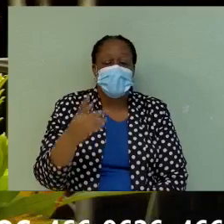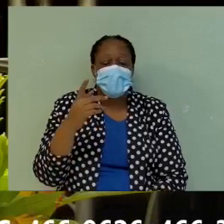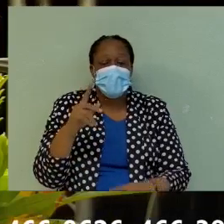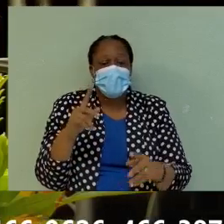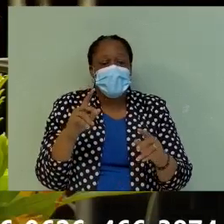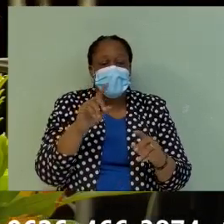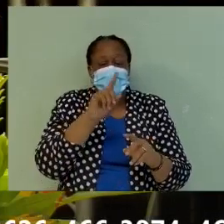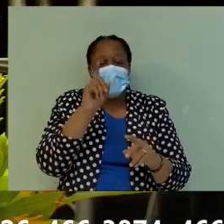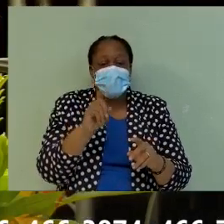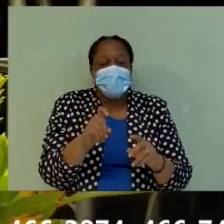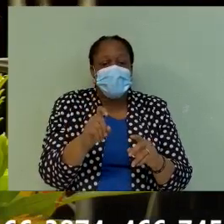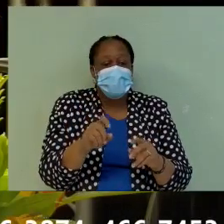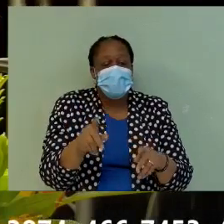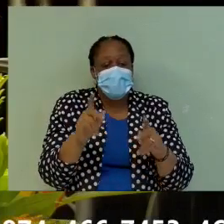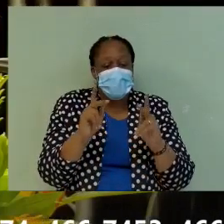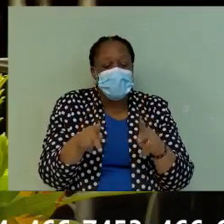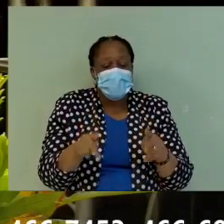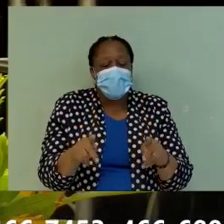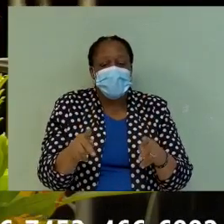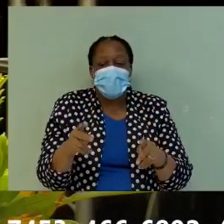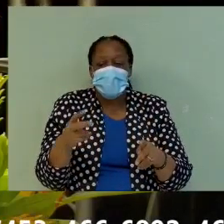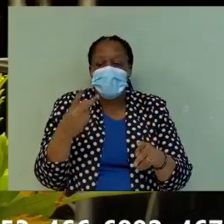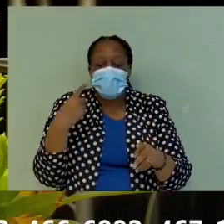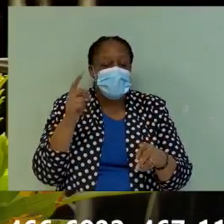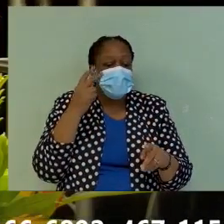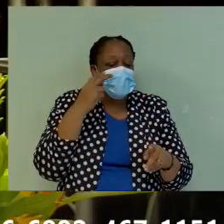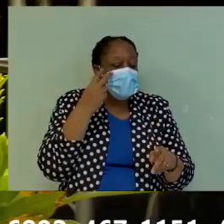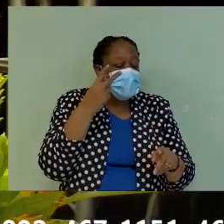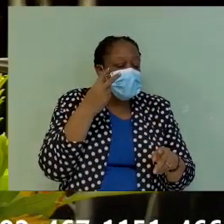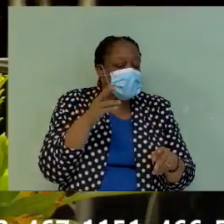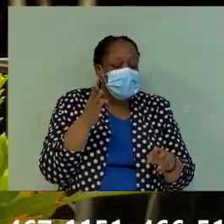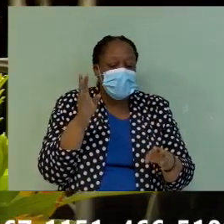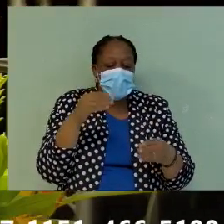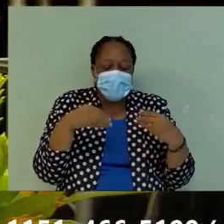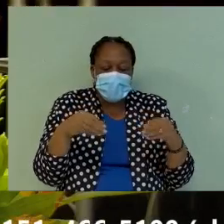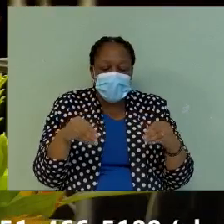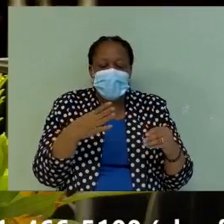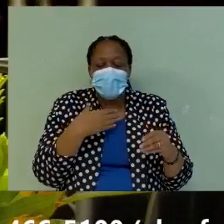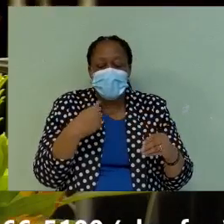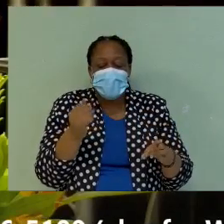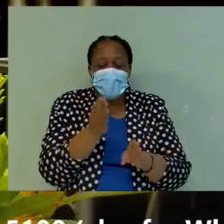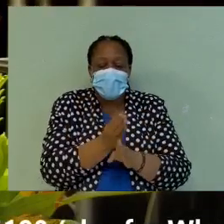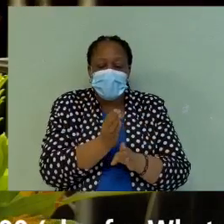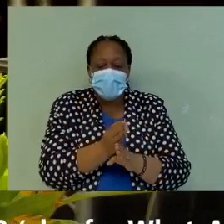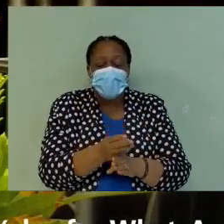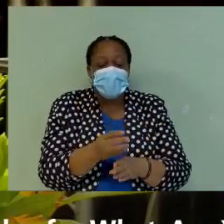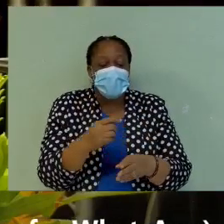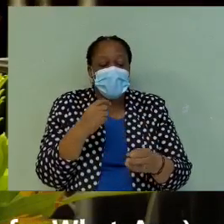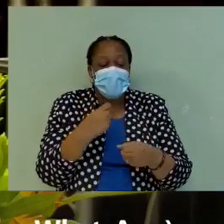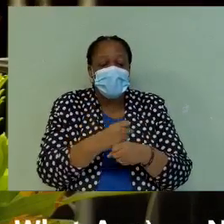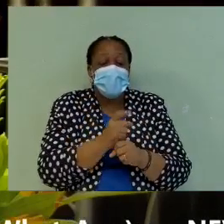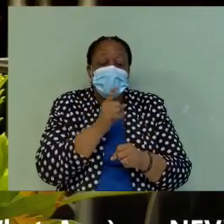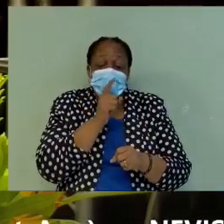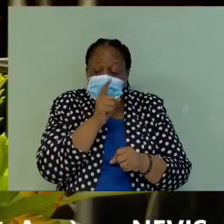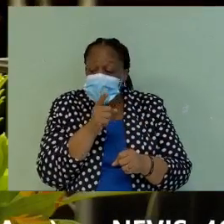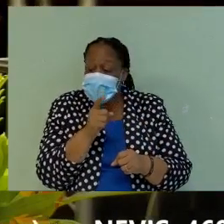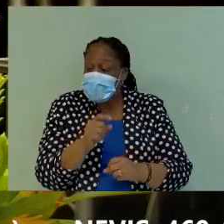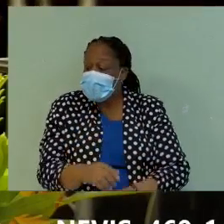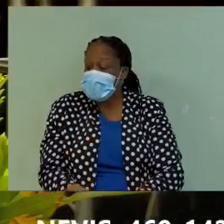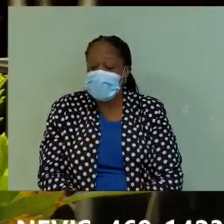to stores and buses to make sure everyone complies. Who monitors